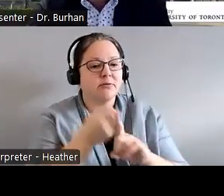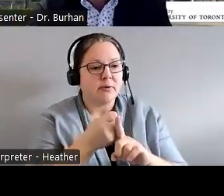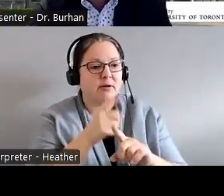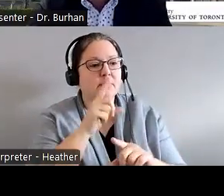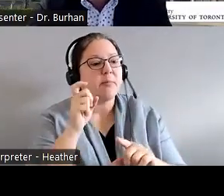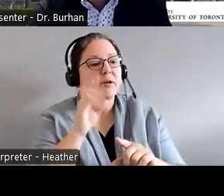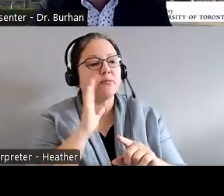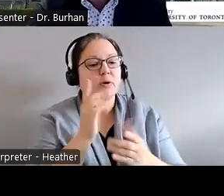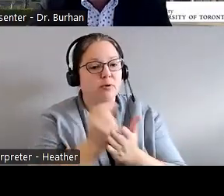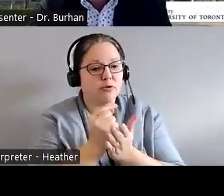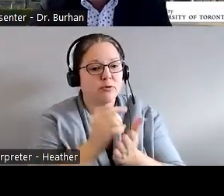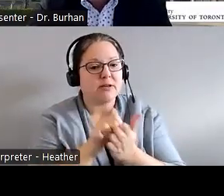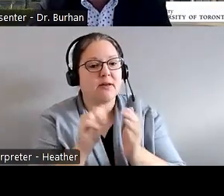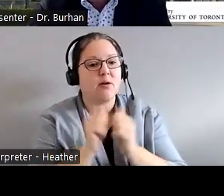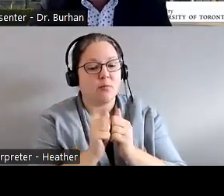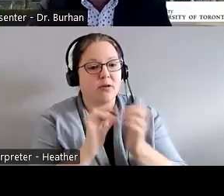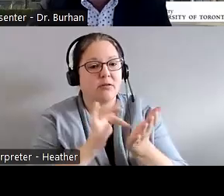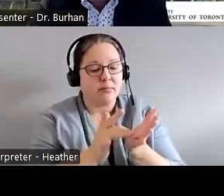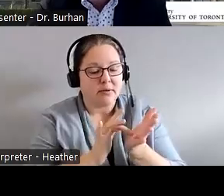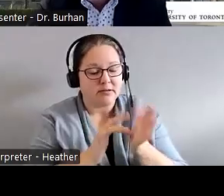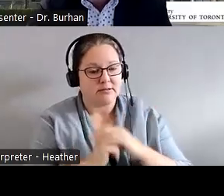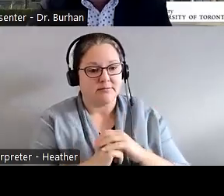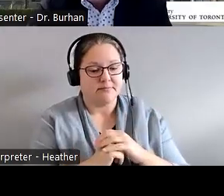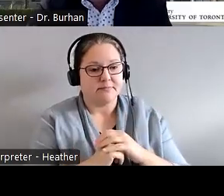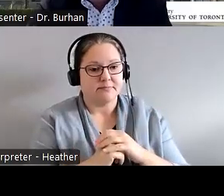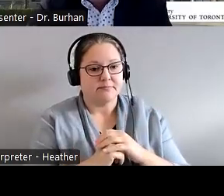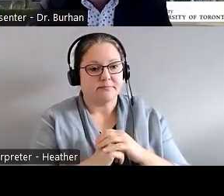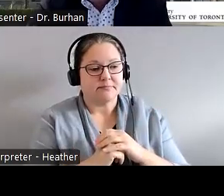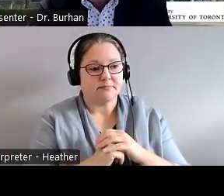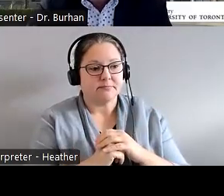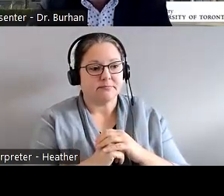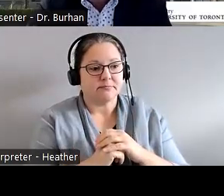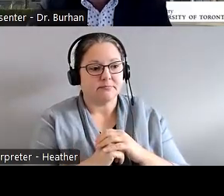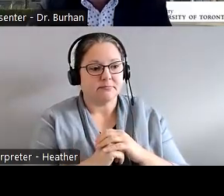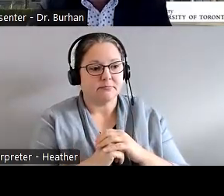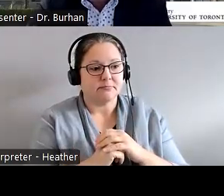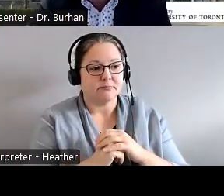late-life depression with antidepressants. So the question whether is that a good